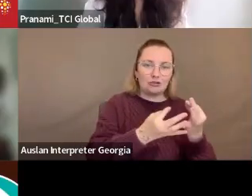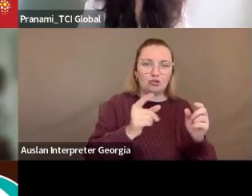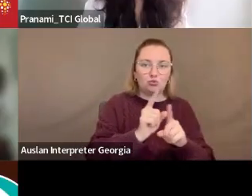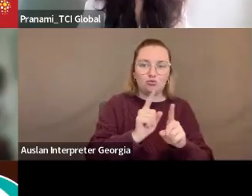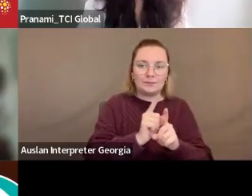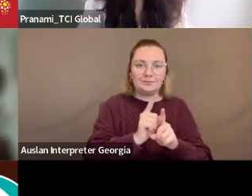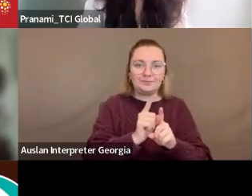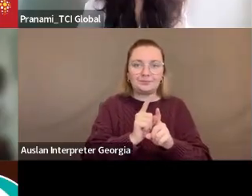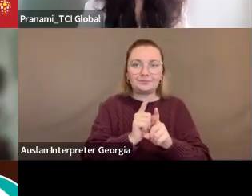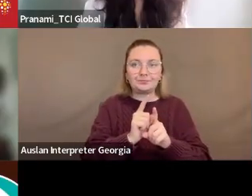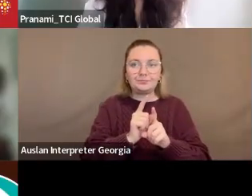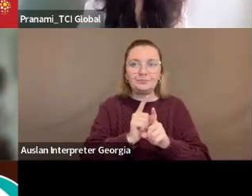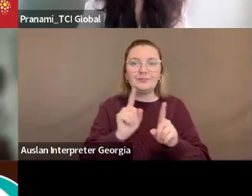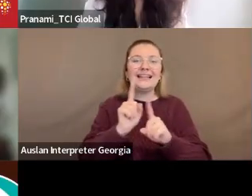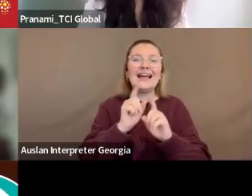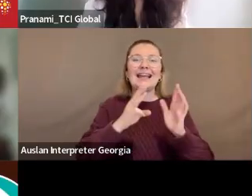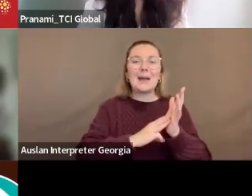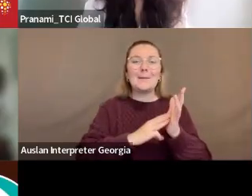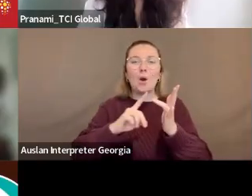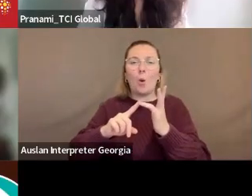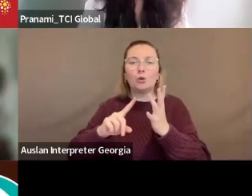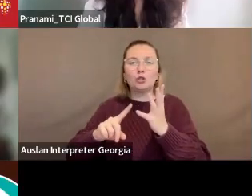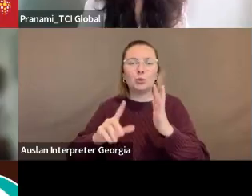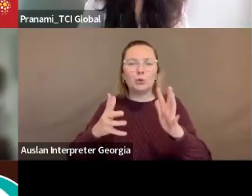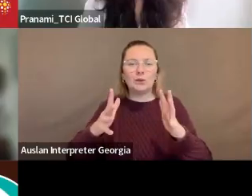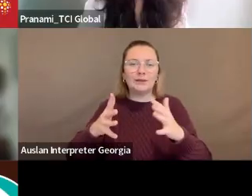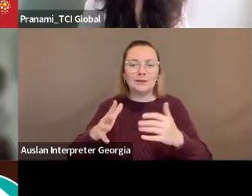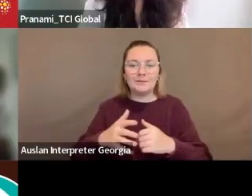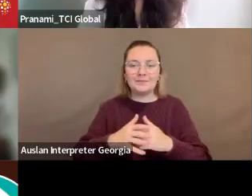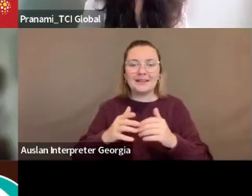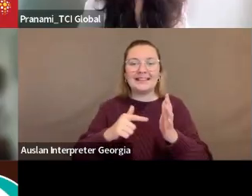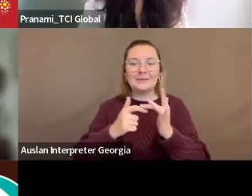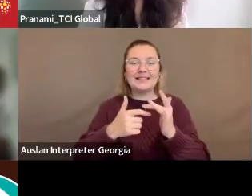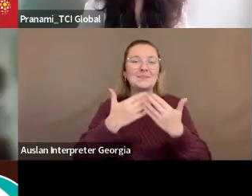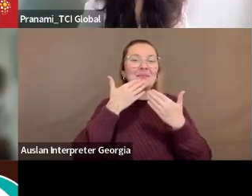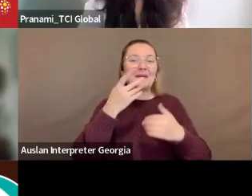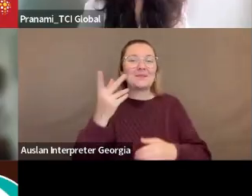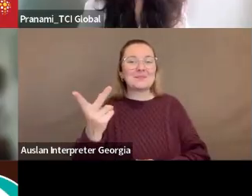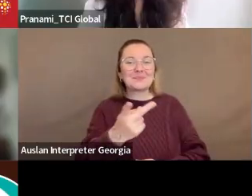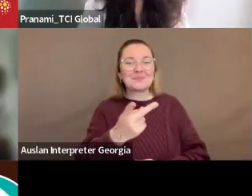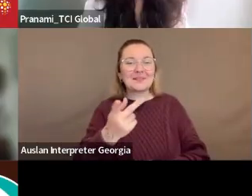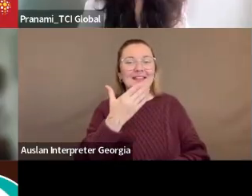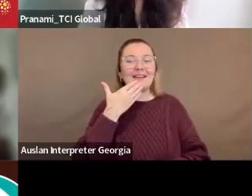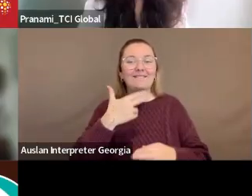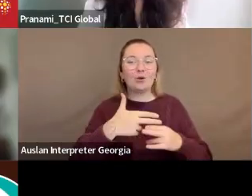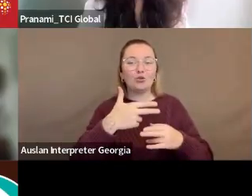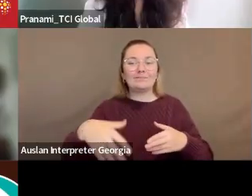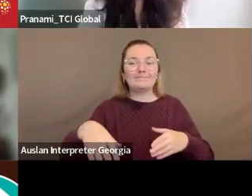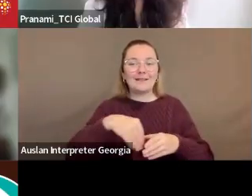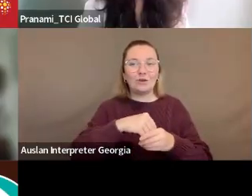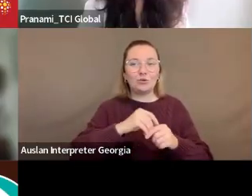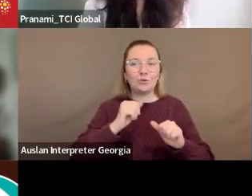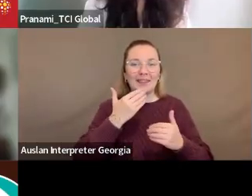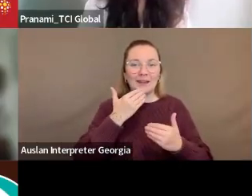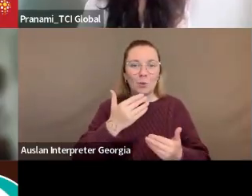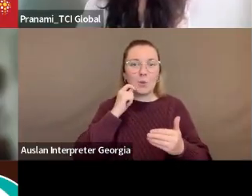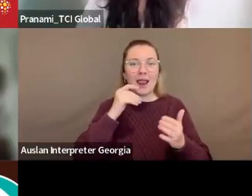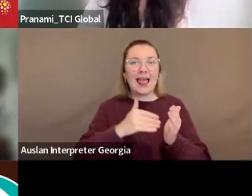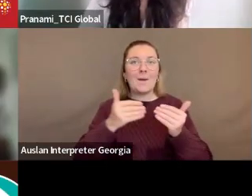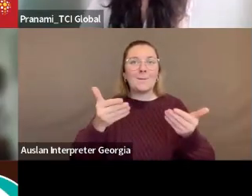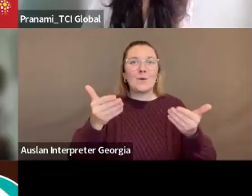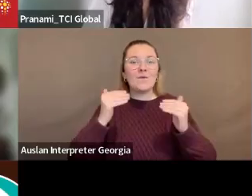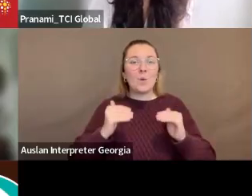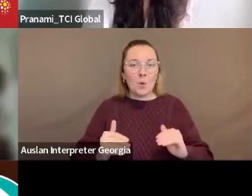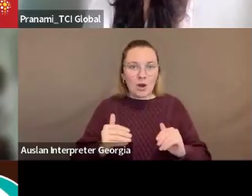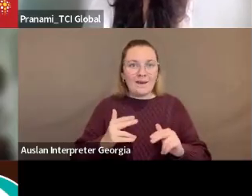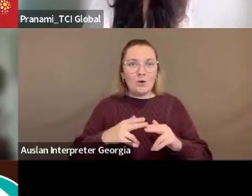Thanks, so it's Sarah. like a MOU kind. Yeah. Thanks, Sarah and Ameza. Thank you for your contributions there. We will move on